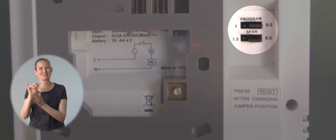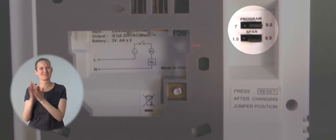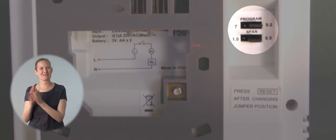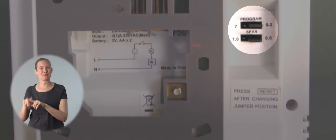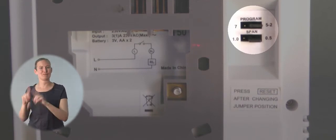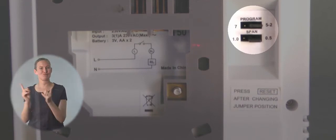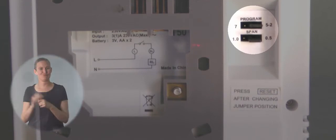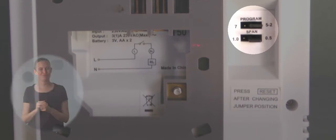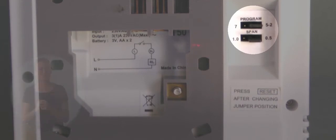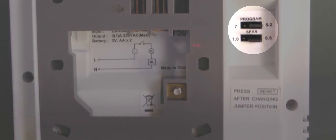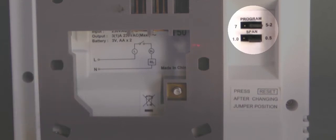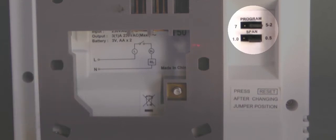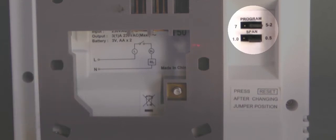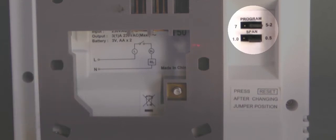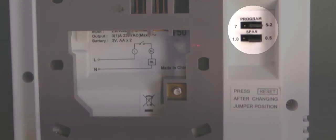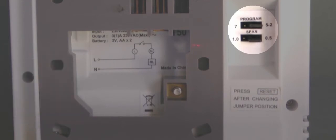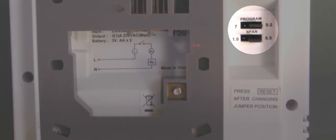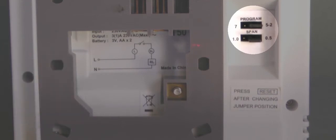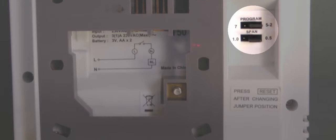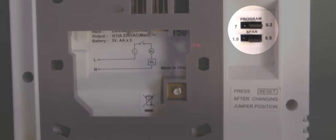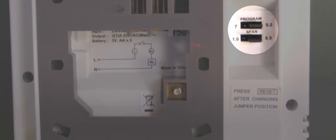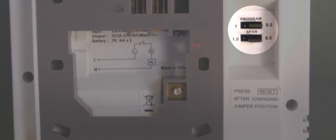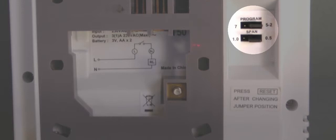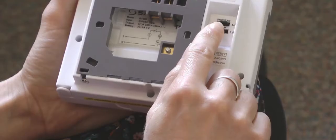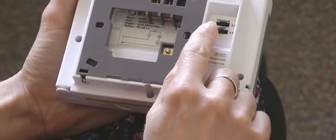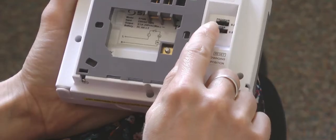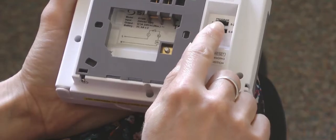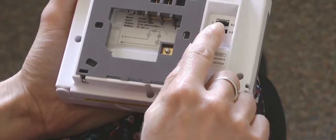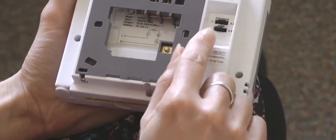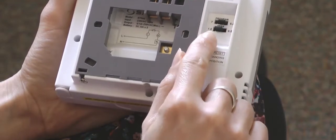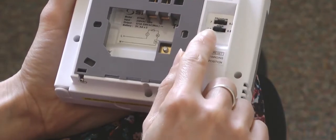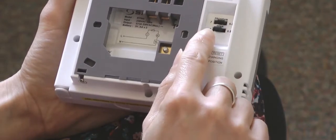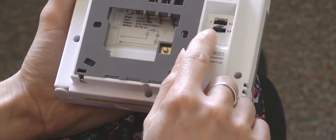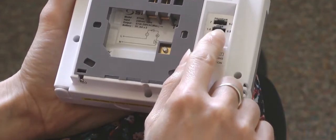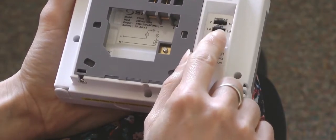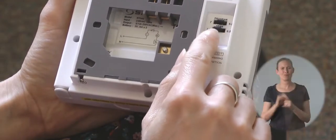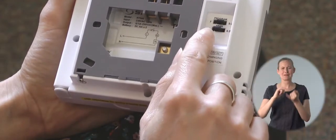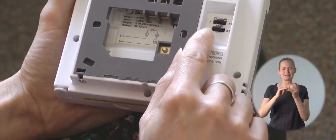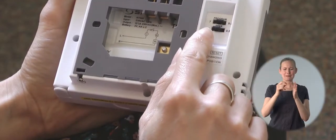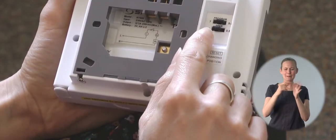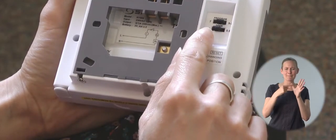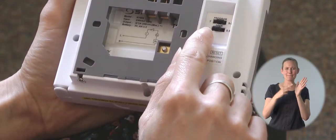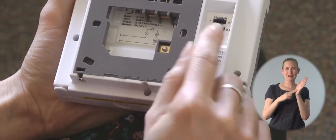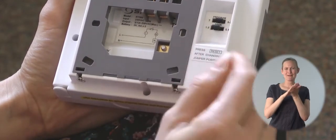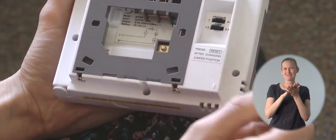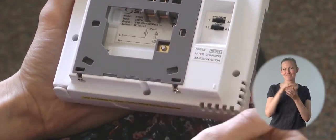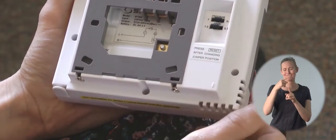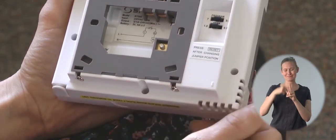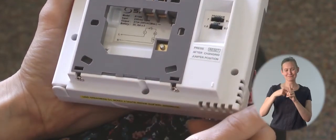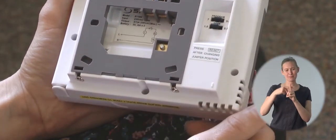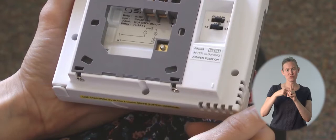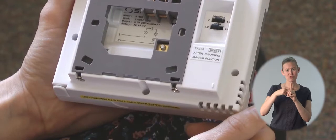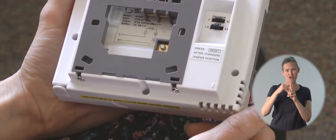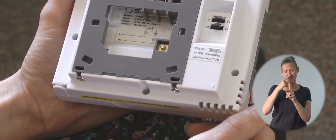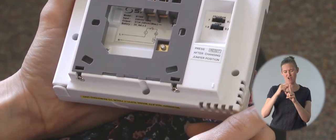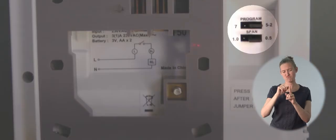same settings for Monday to Friday and a different one on Saturday and Sunday. And span tells you whether you